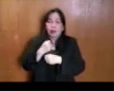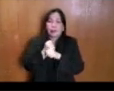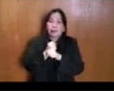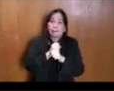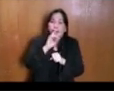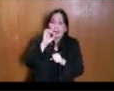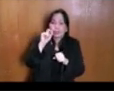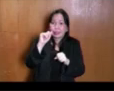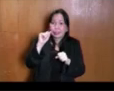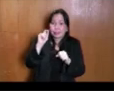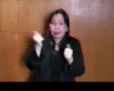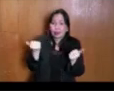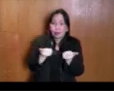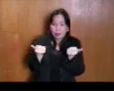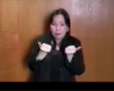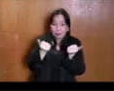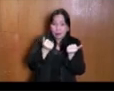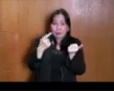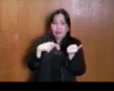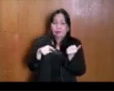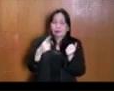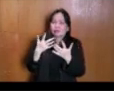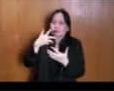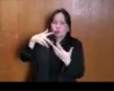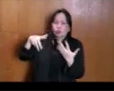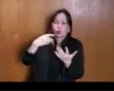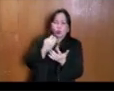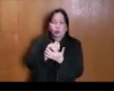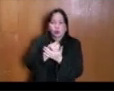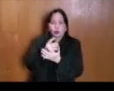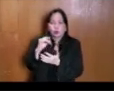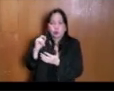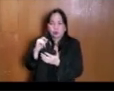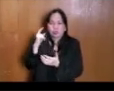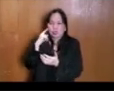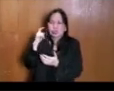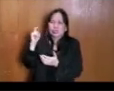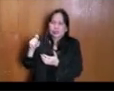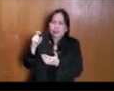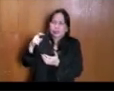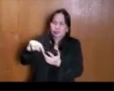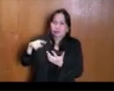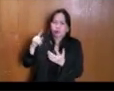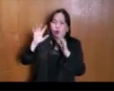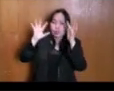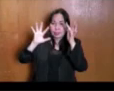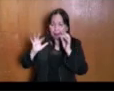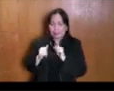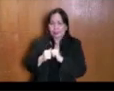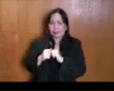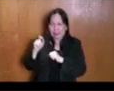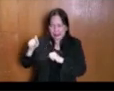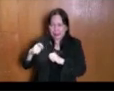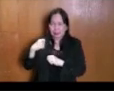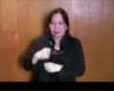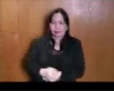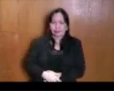portals for easy access to socioeconomic data. So we definitely also need one for climate-relevant data sets.